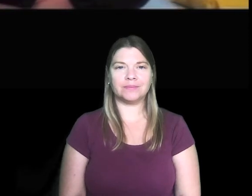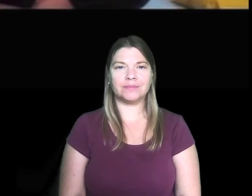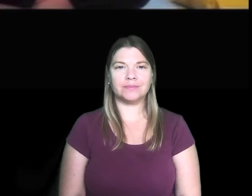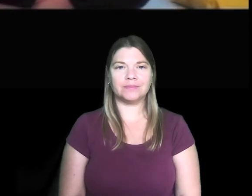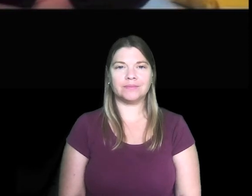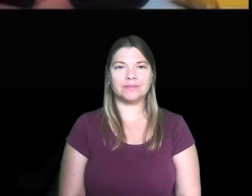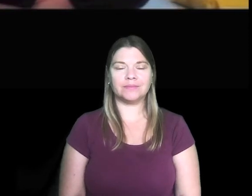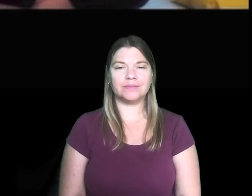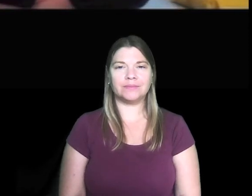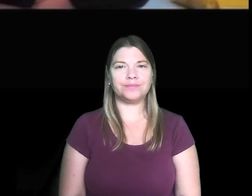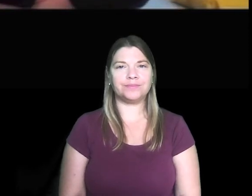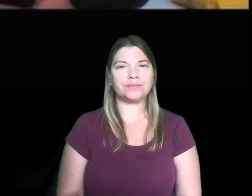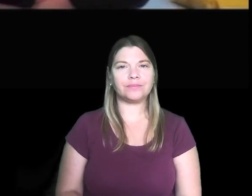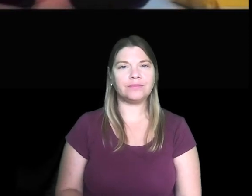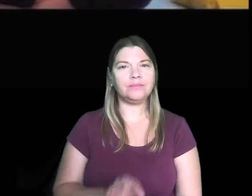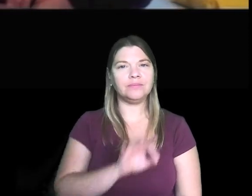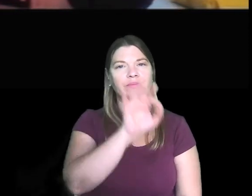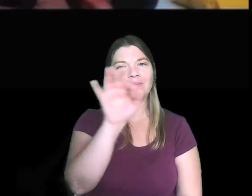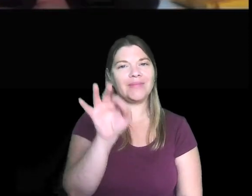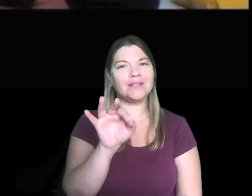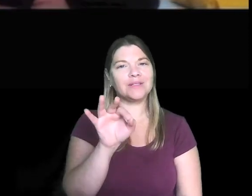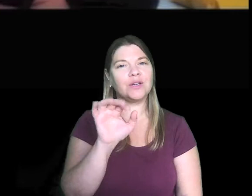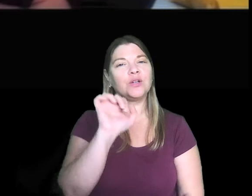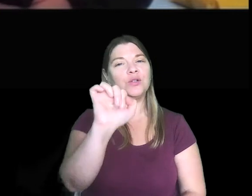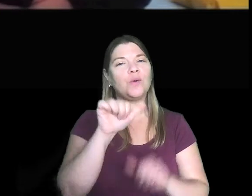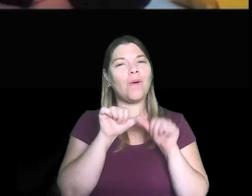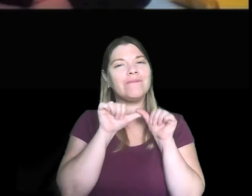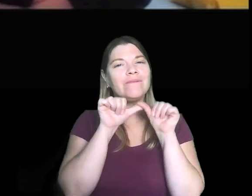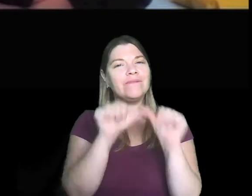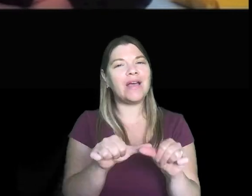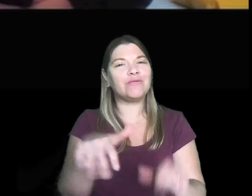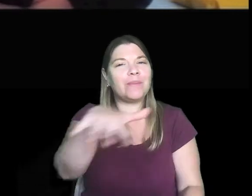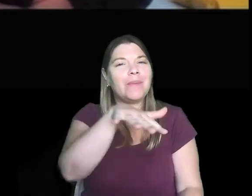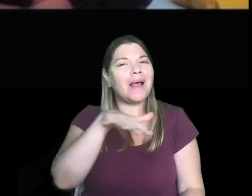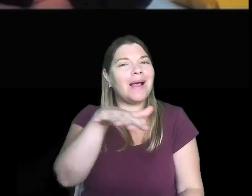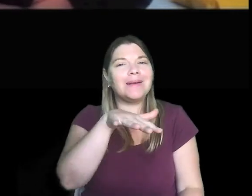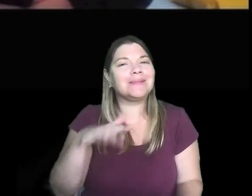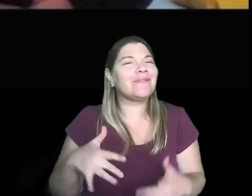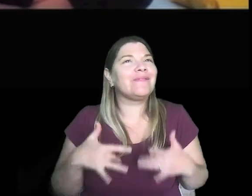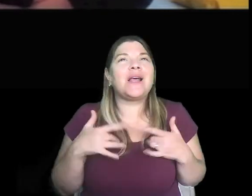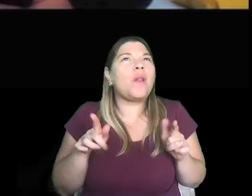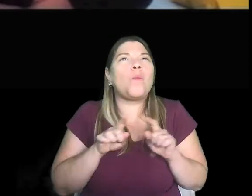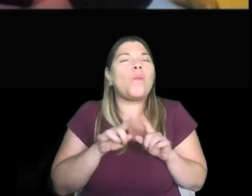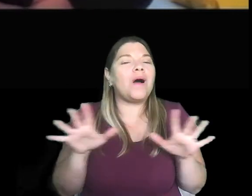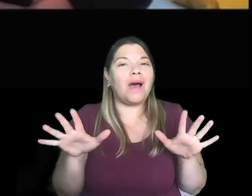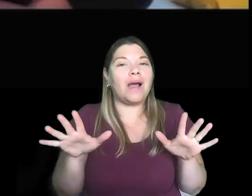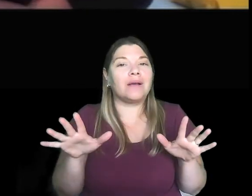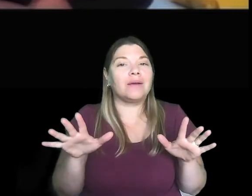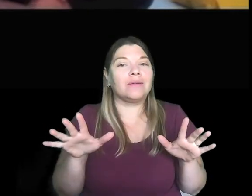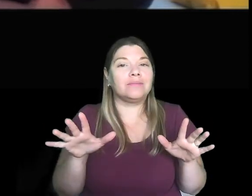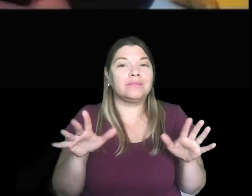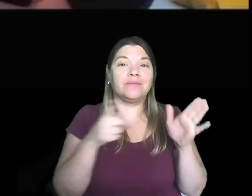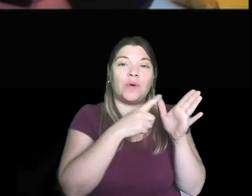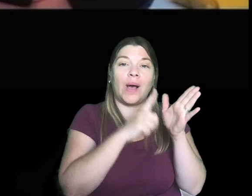sensation would you choose to describe your favourite place? For me, it is being in nature in